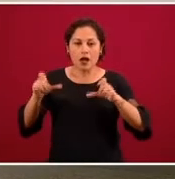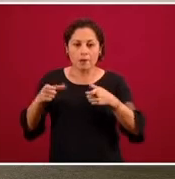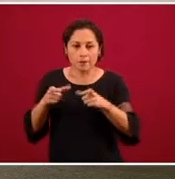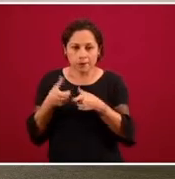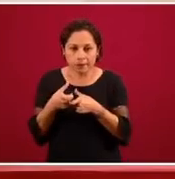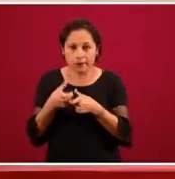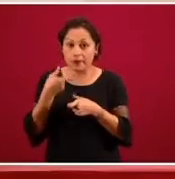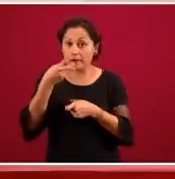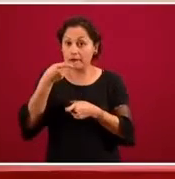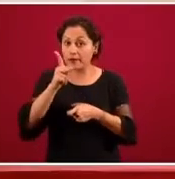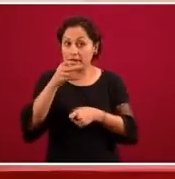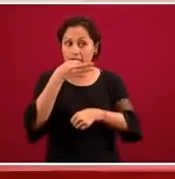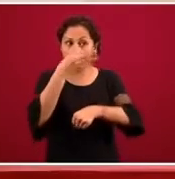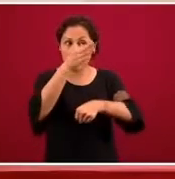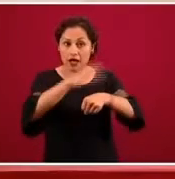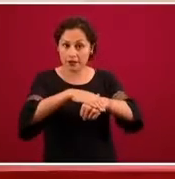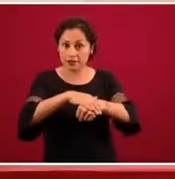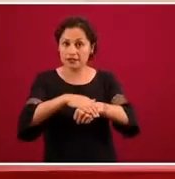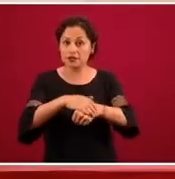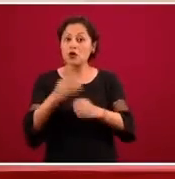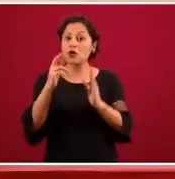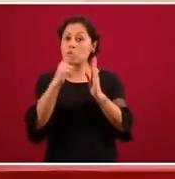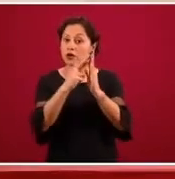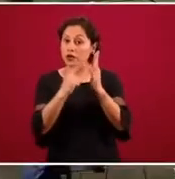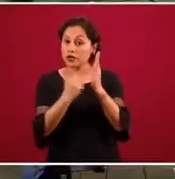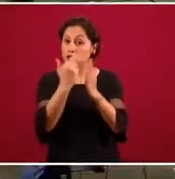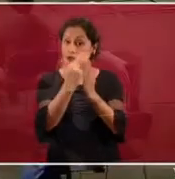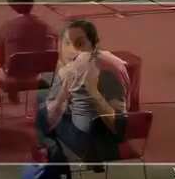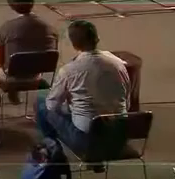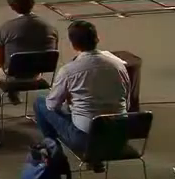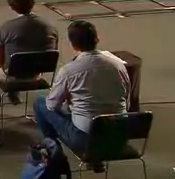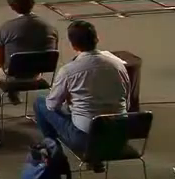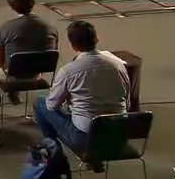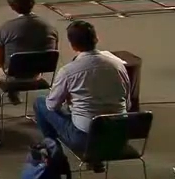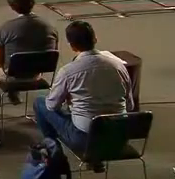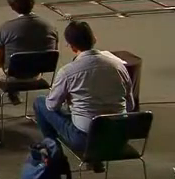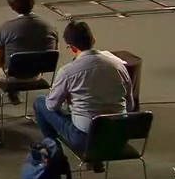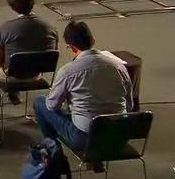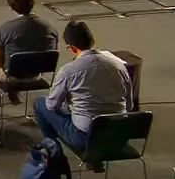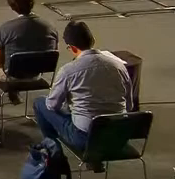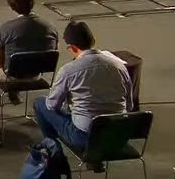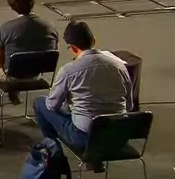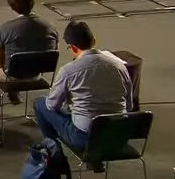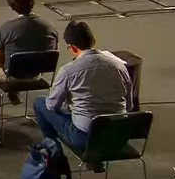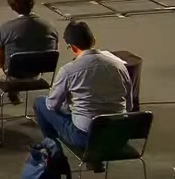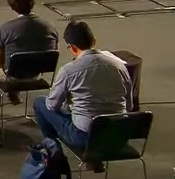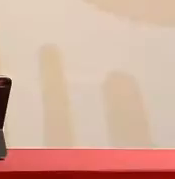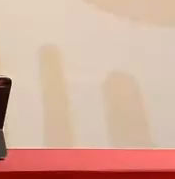when implementing our measures, these massive mitigation measures are not over.